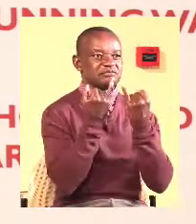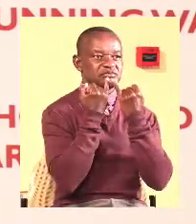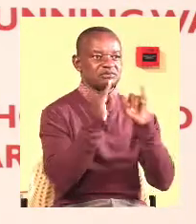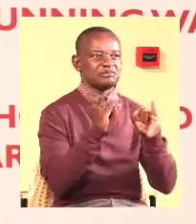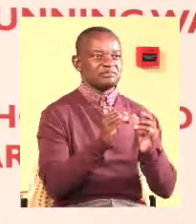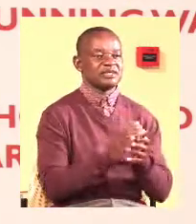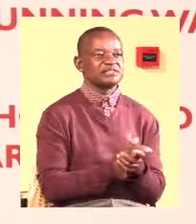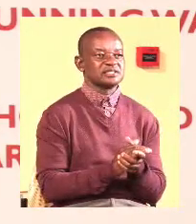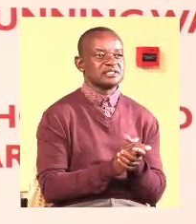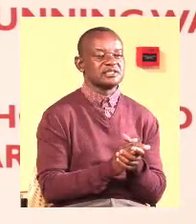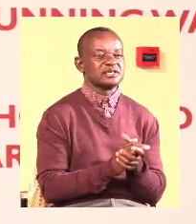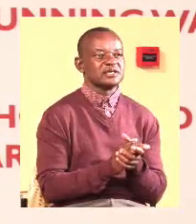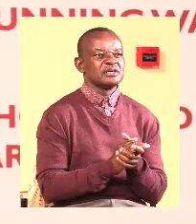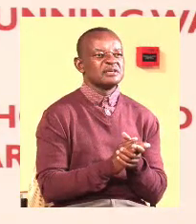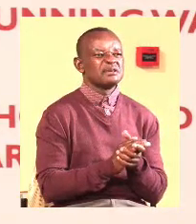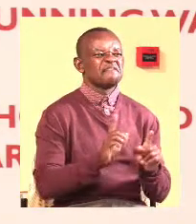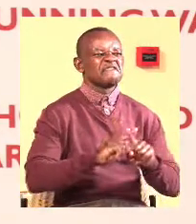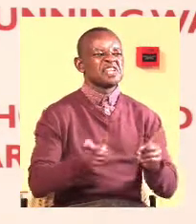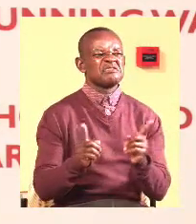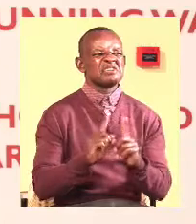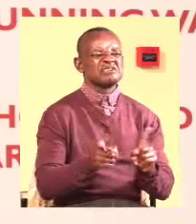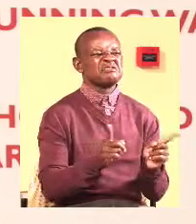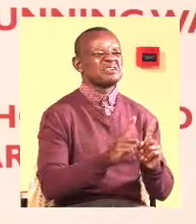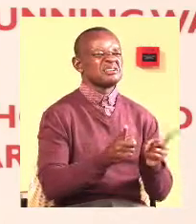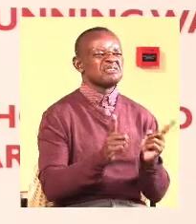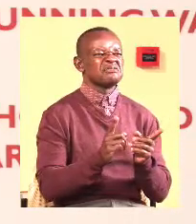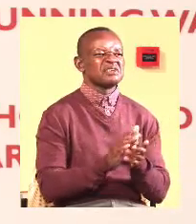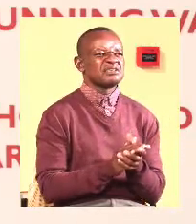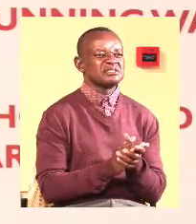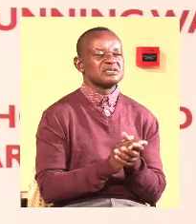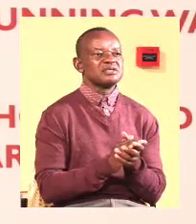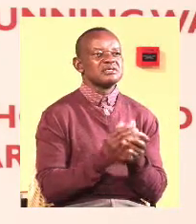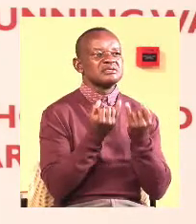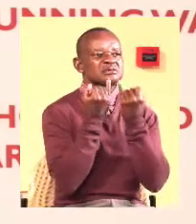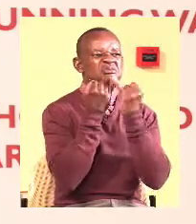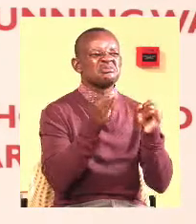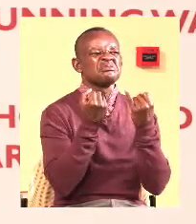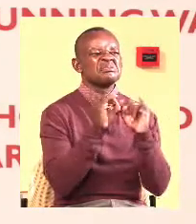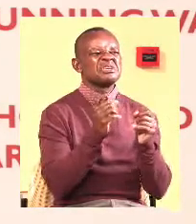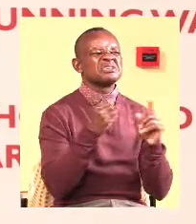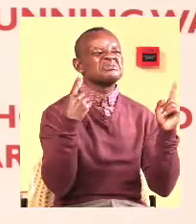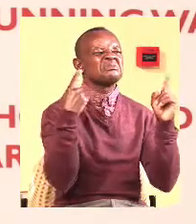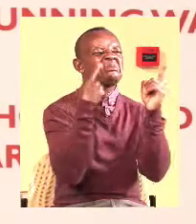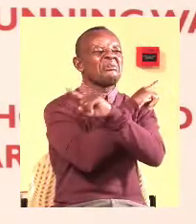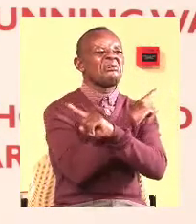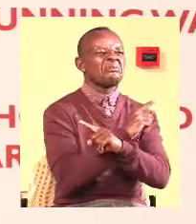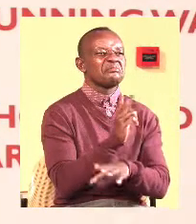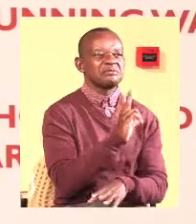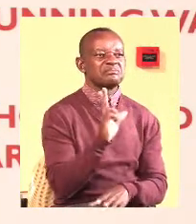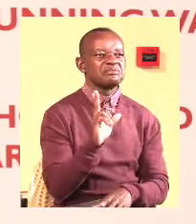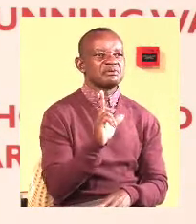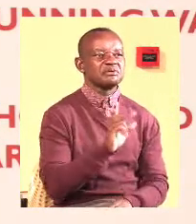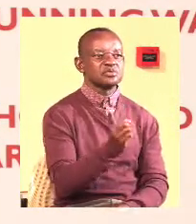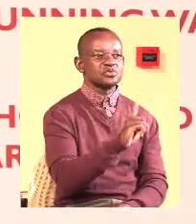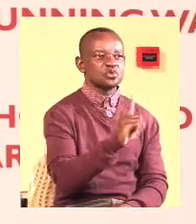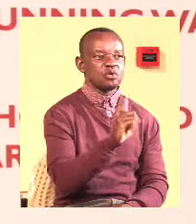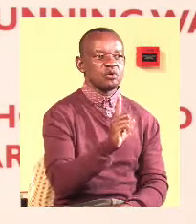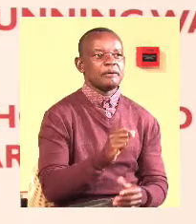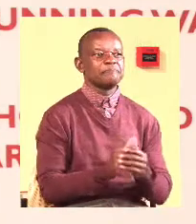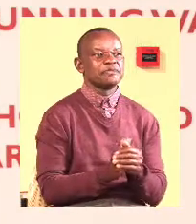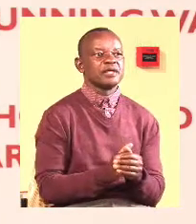that toolkit is helping them to know what exactly to focus on. And as my colleague also